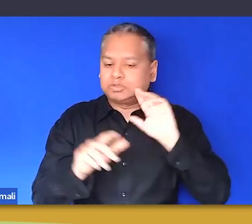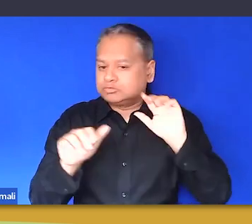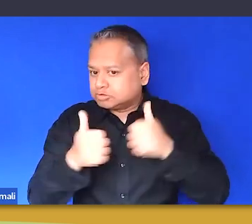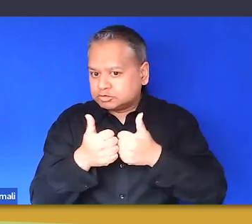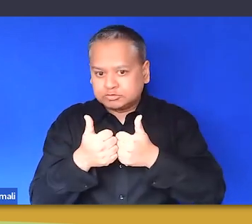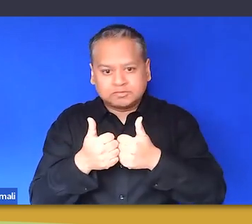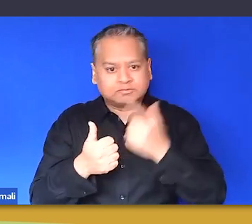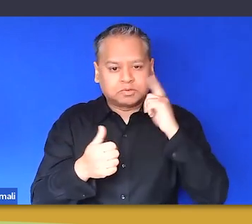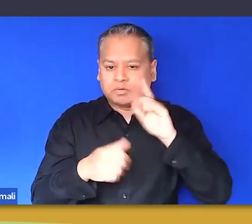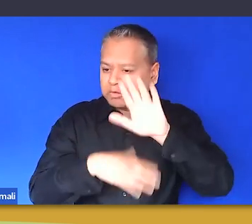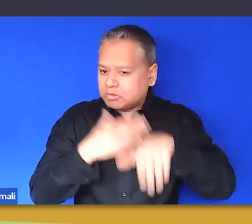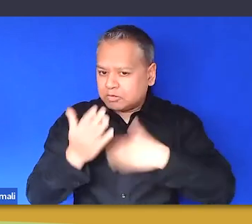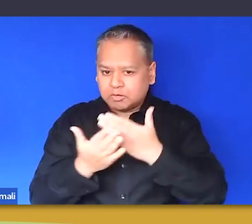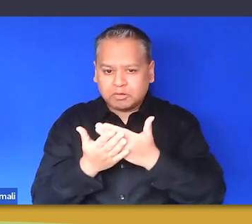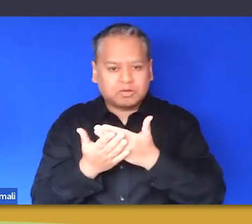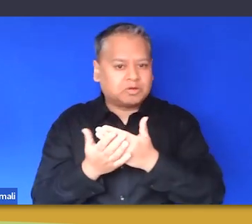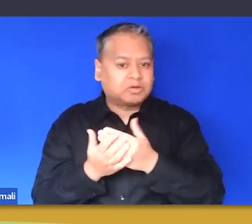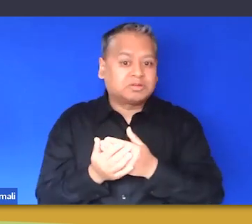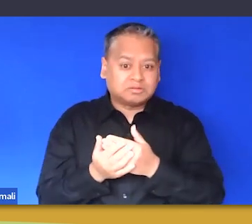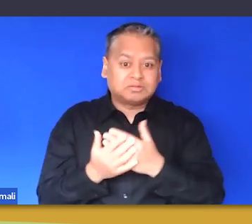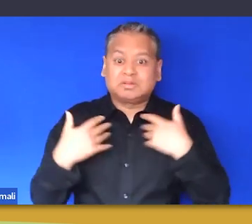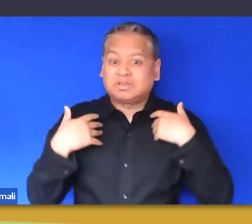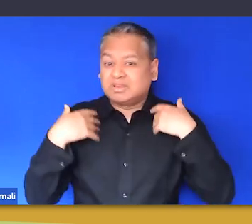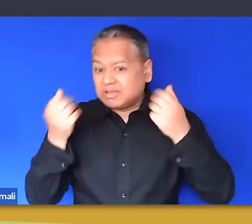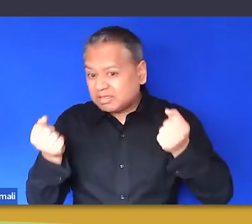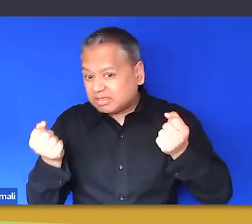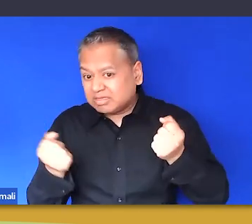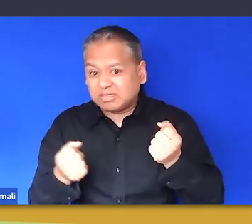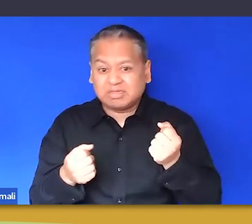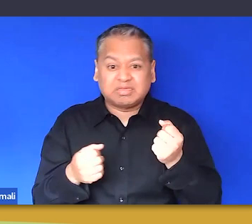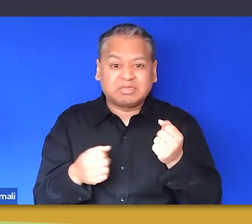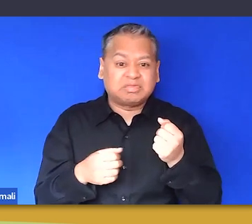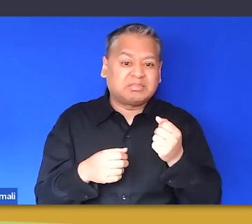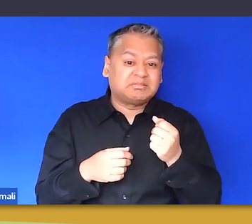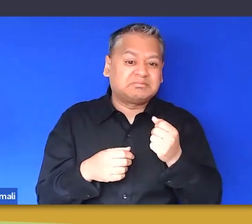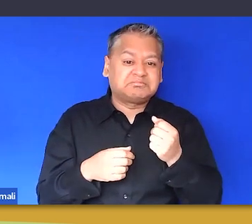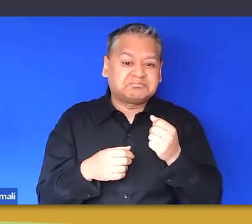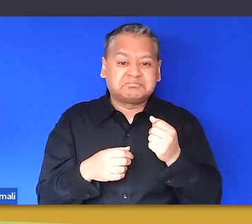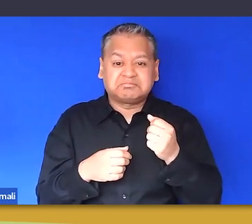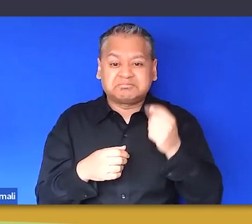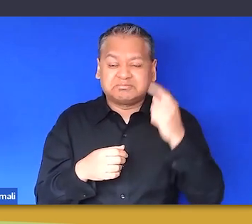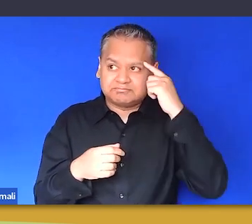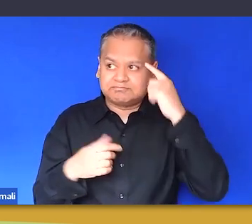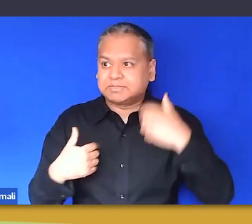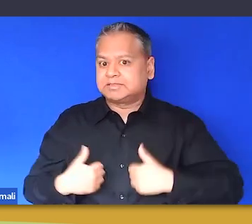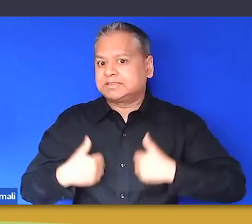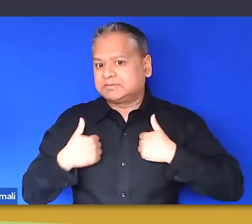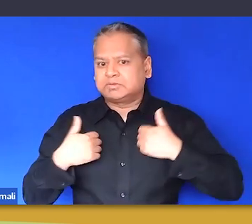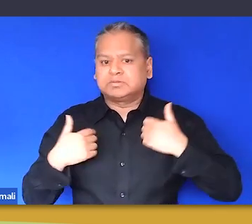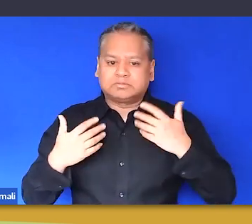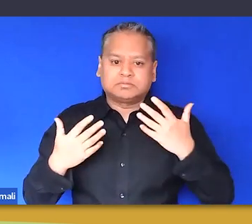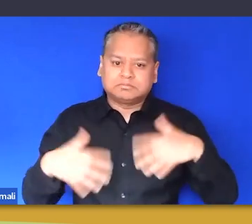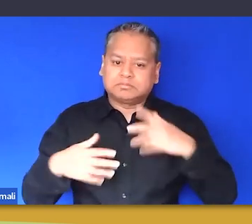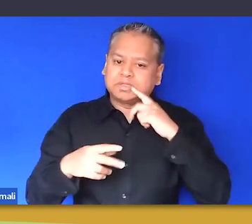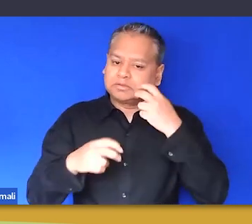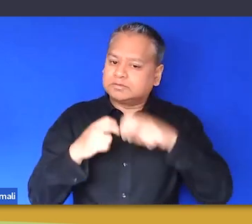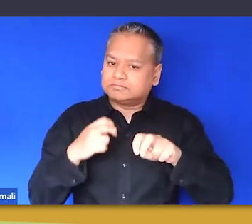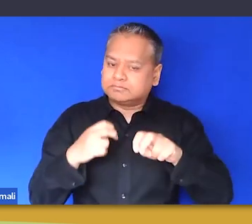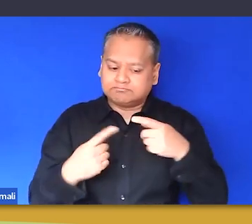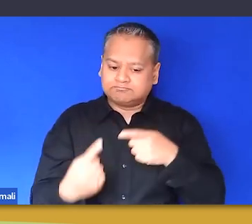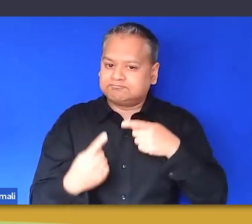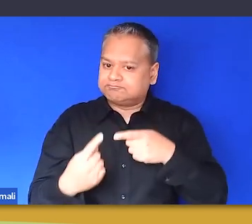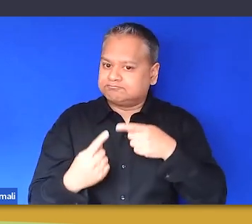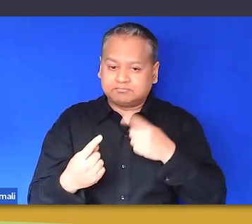significant strain on our health and well-being. From losing jobs, family, and friends to struggling